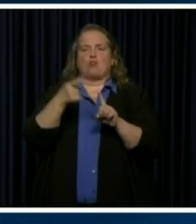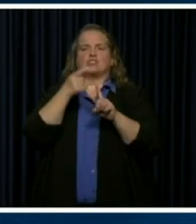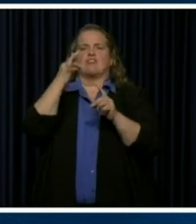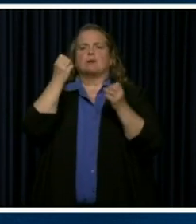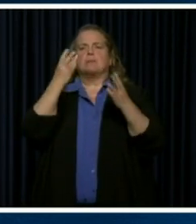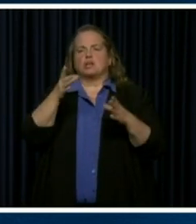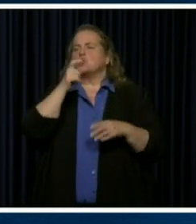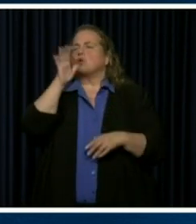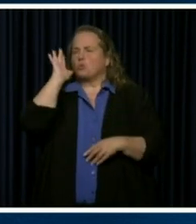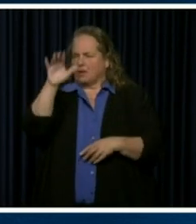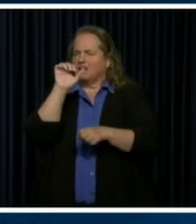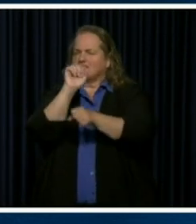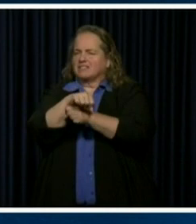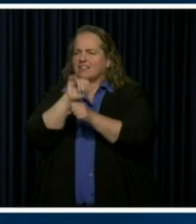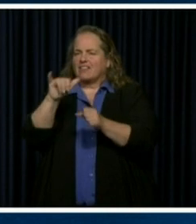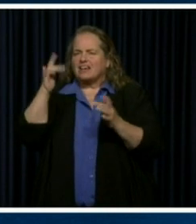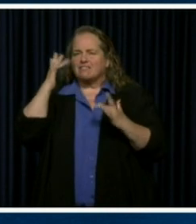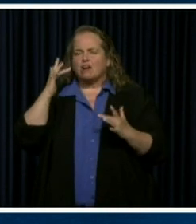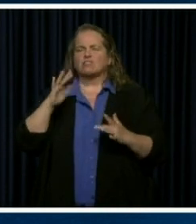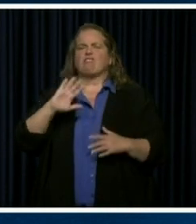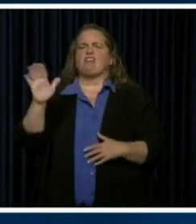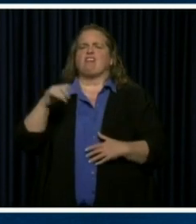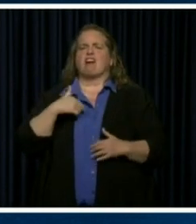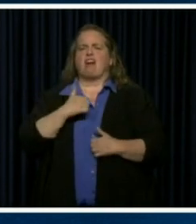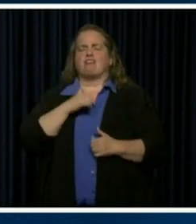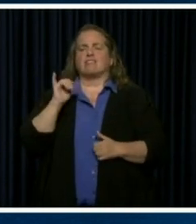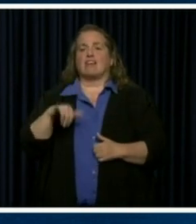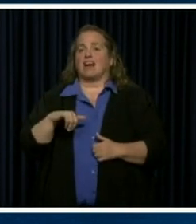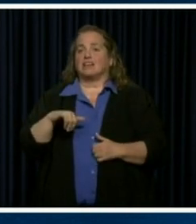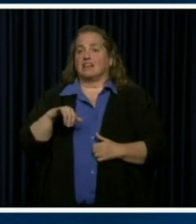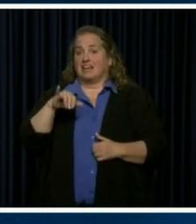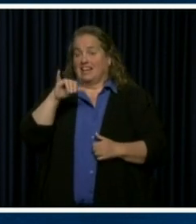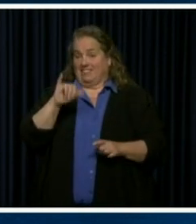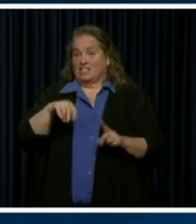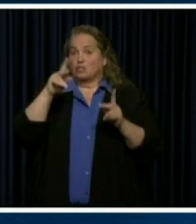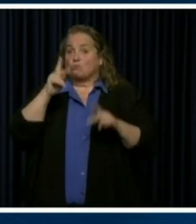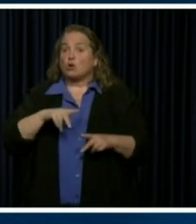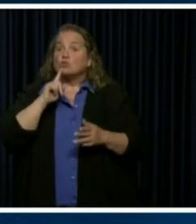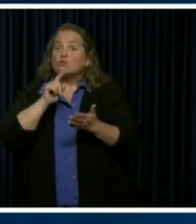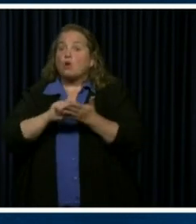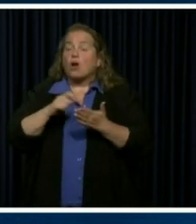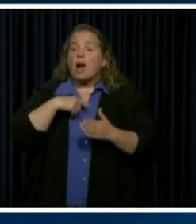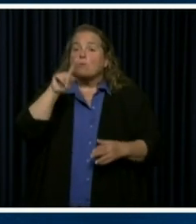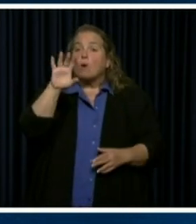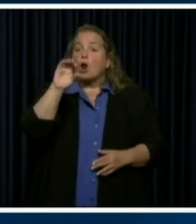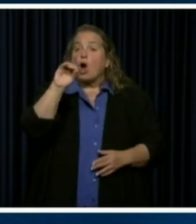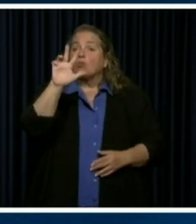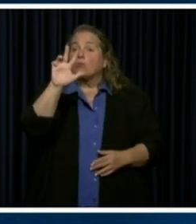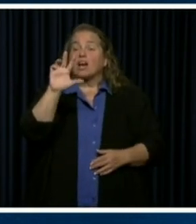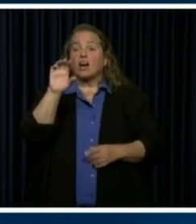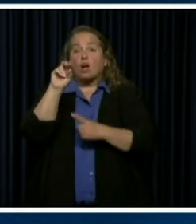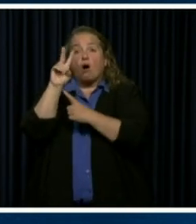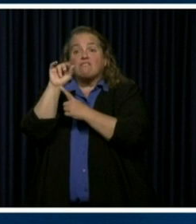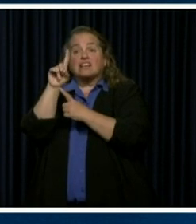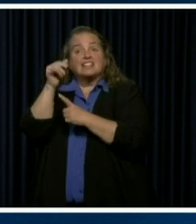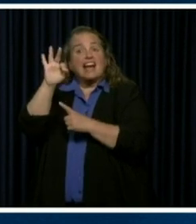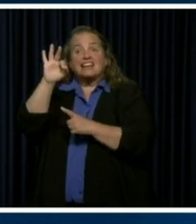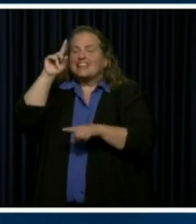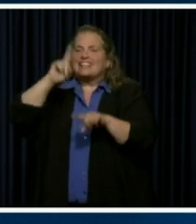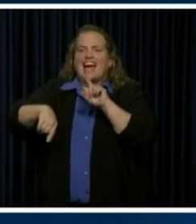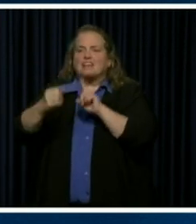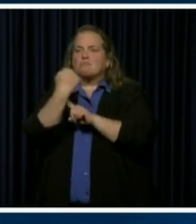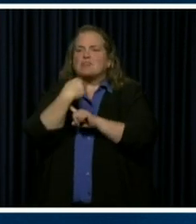conquer this virus. Oh, love that. This is Pete, who wrote, "I'm 103 and COVID-19 couldn't beat me." Yay,